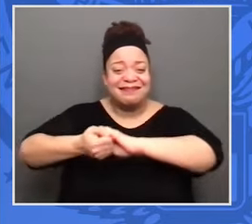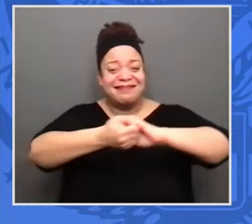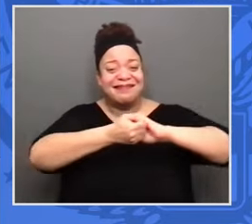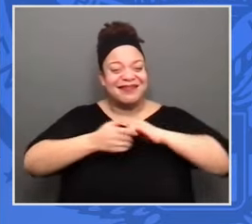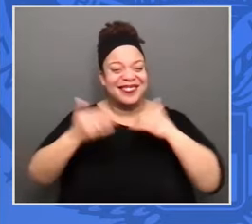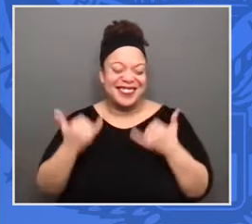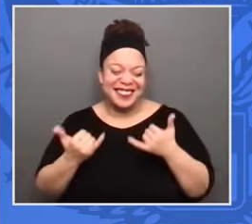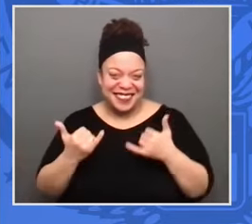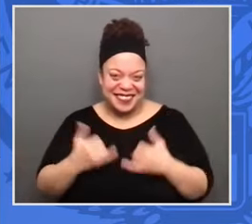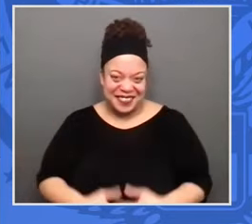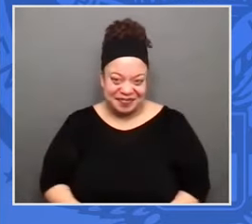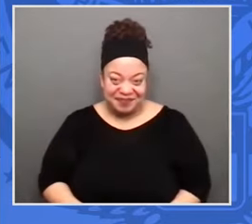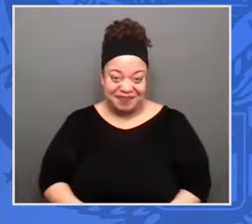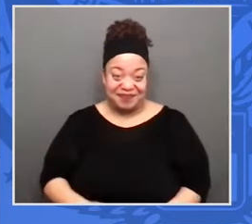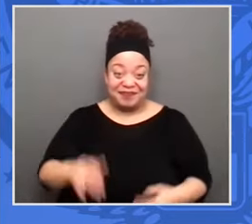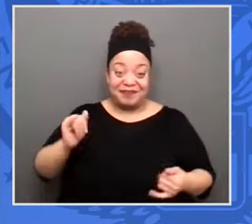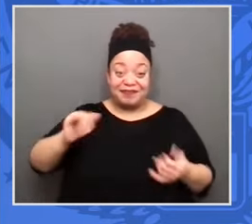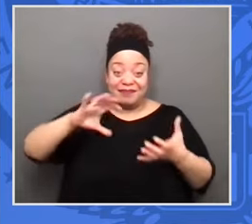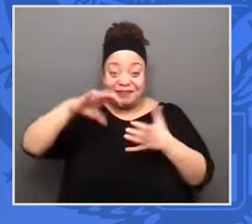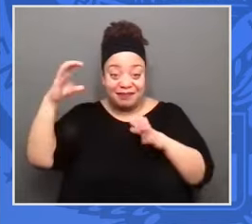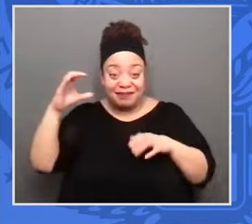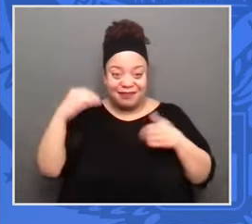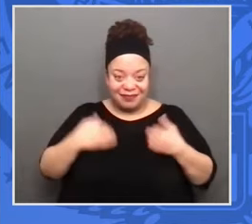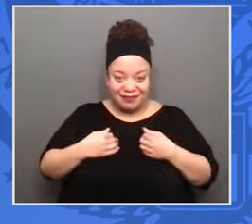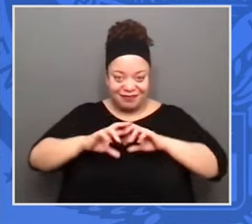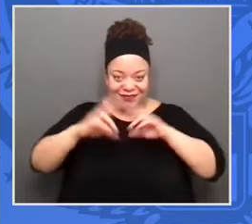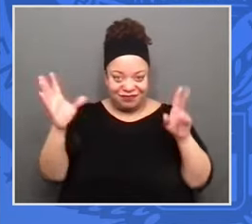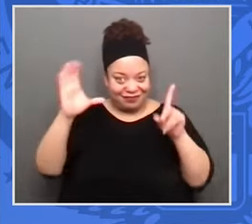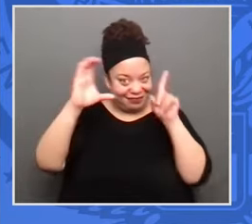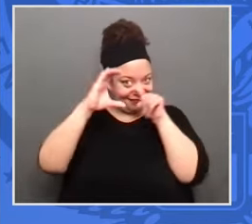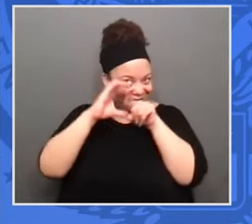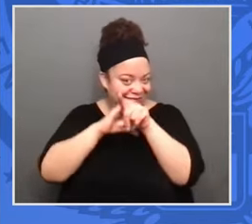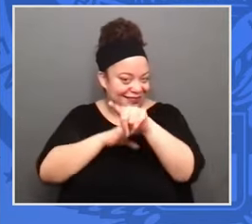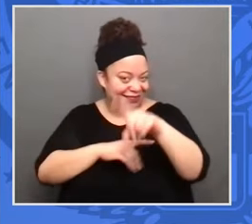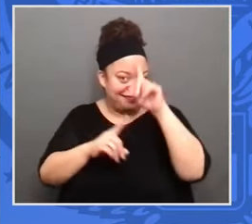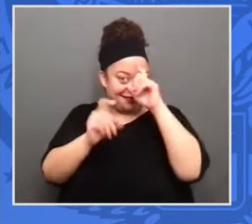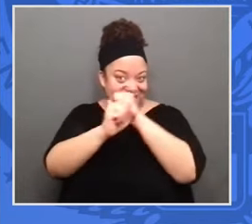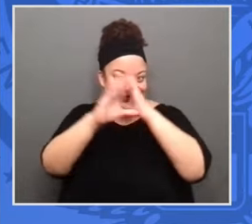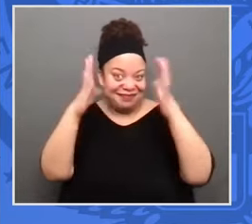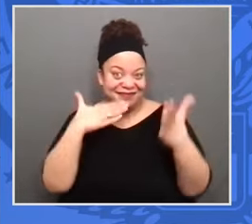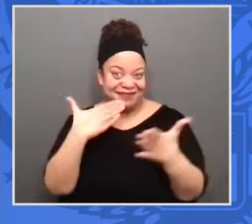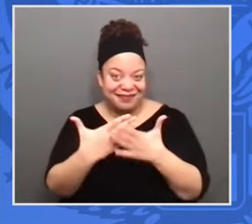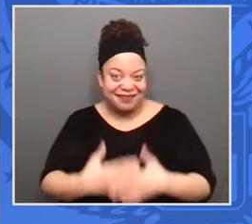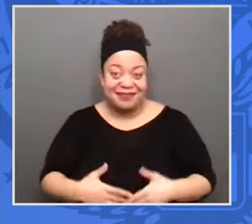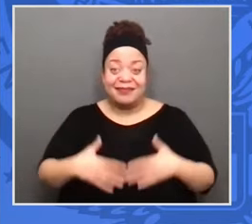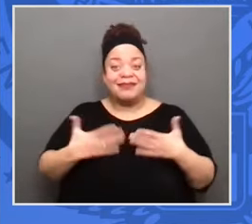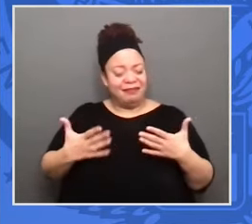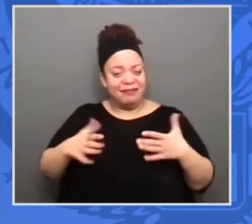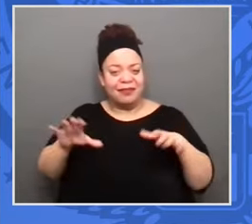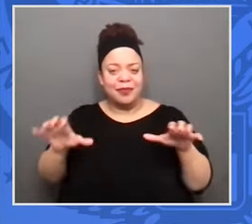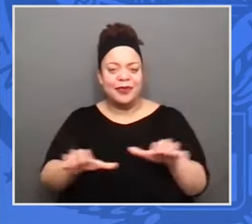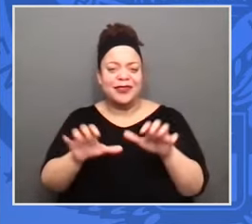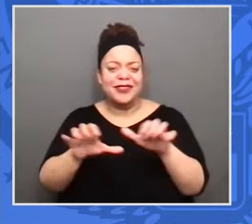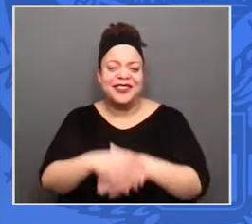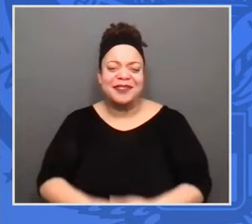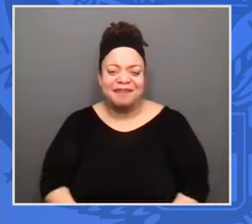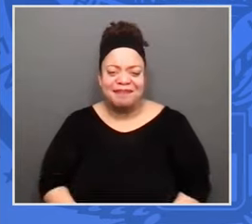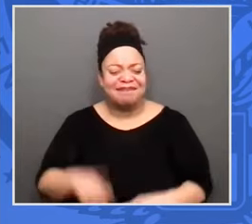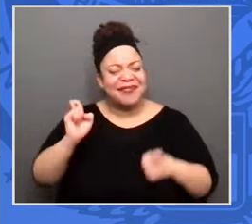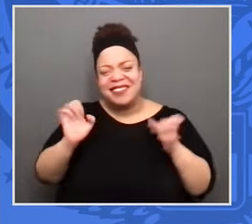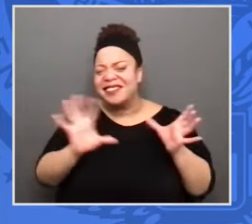what is good, to unite, to believe in ourselves, believe in our